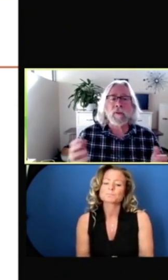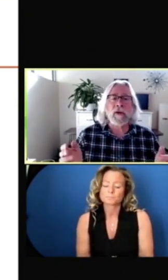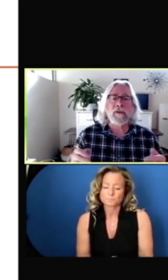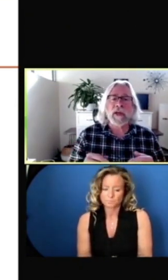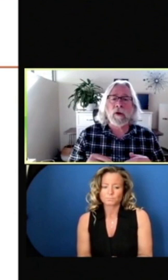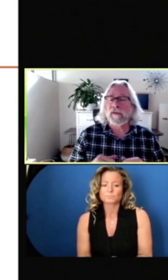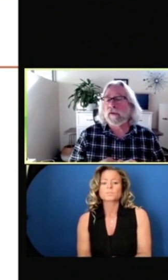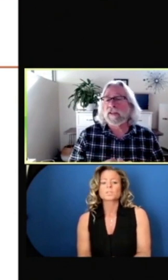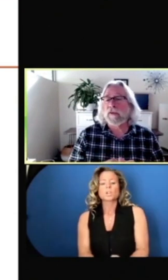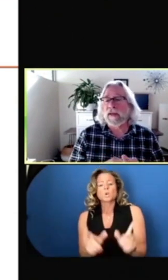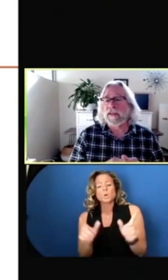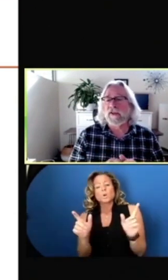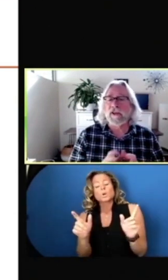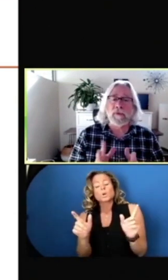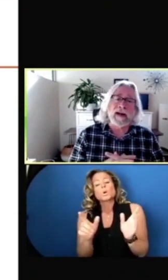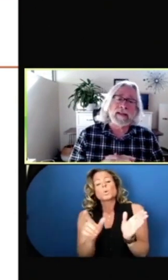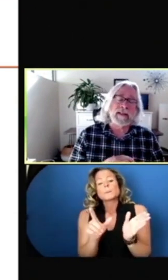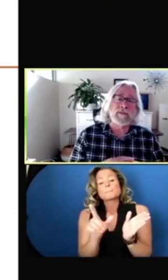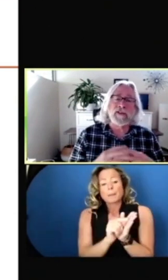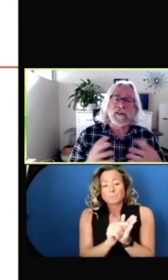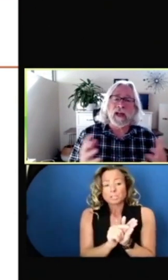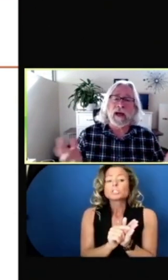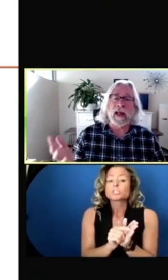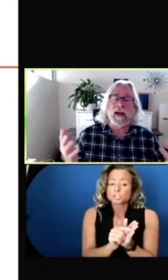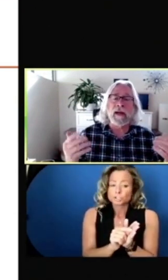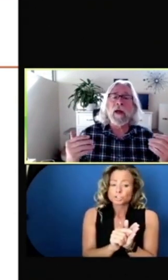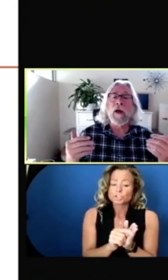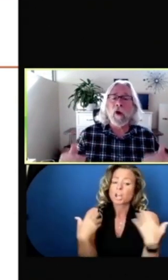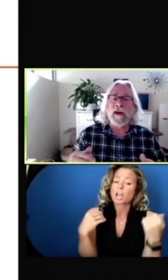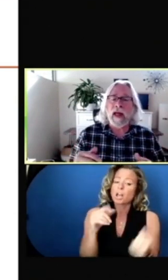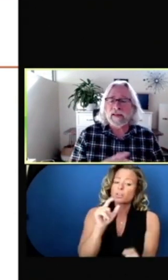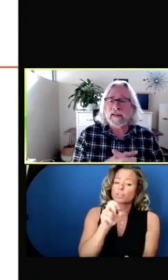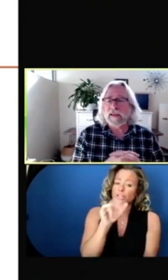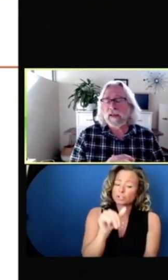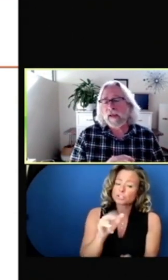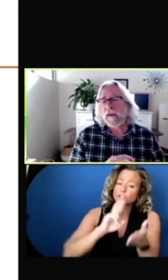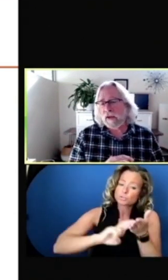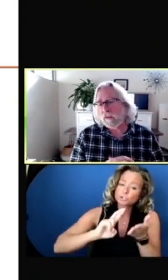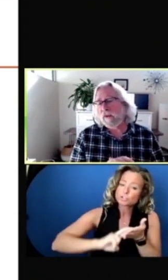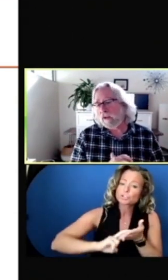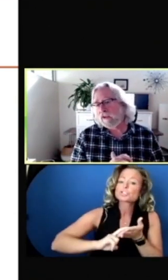We also publish Health Literacy Research and Practice, which is an online open